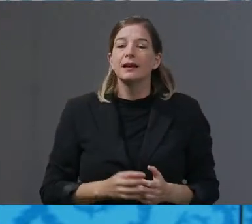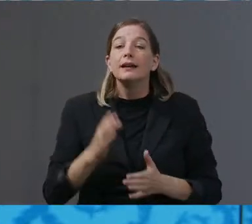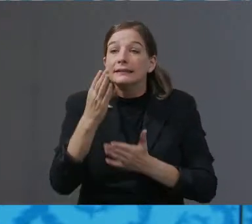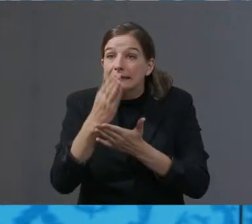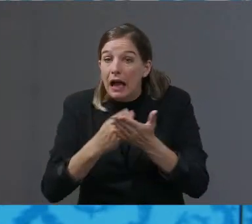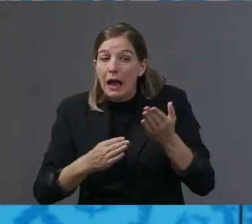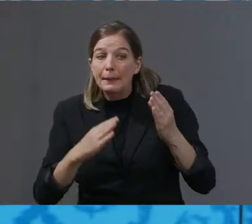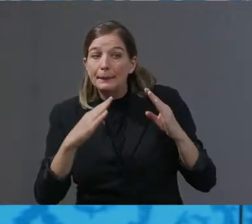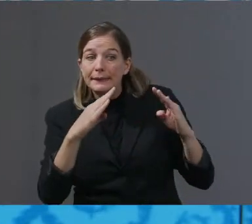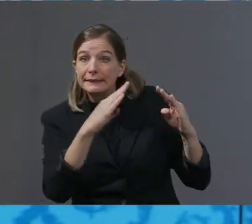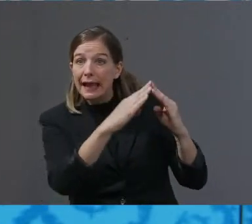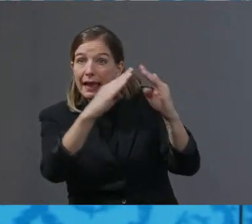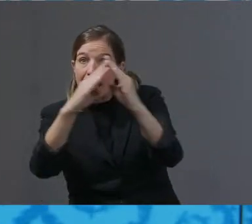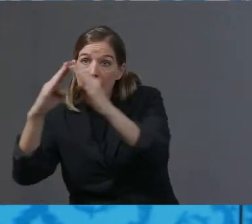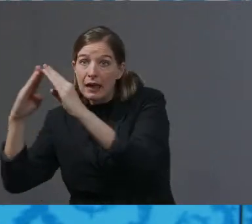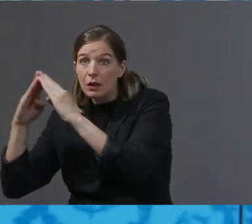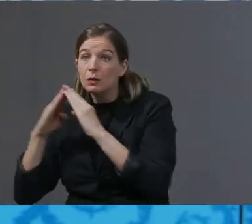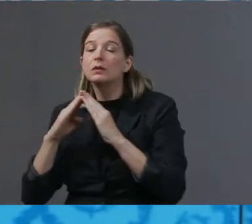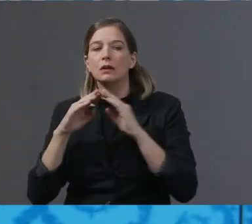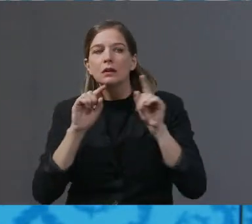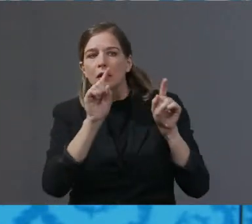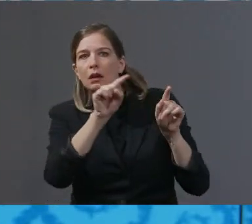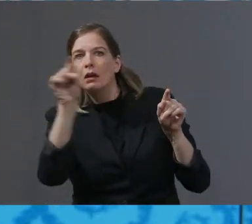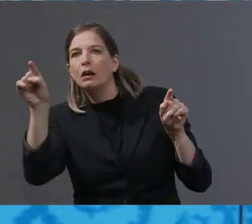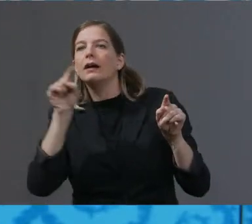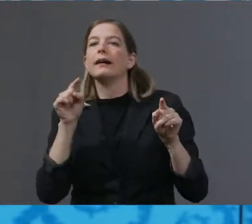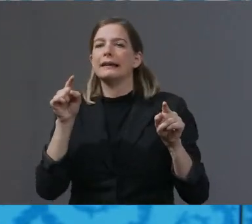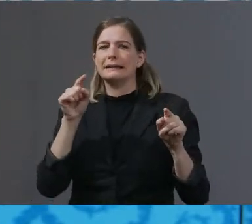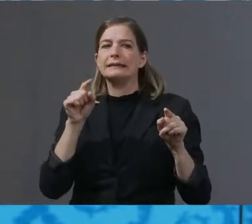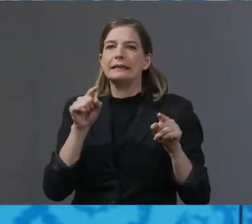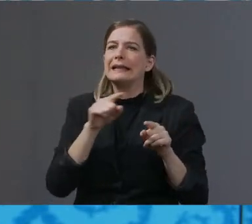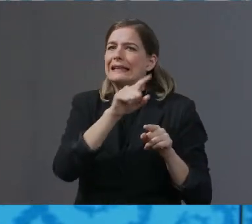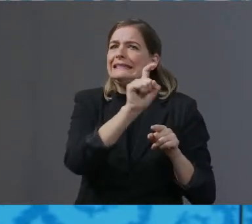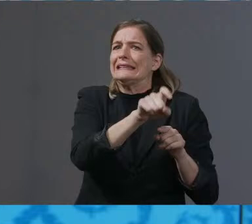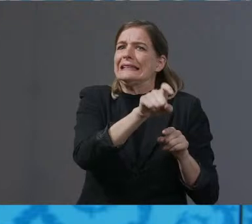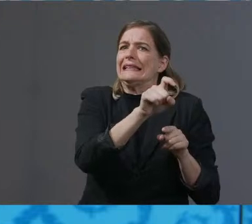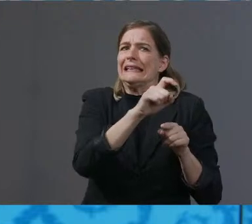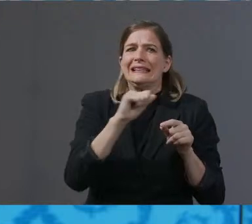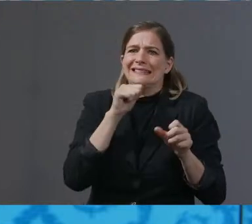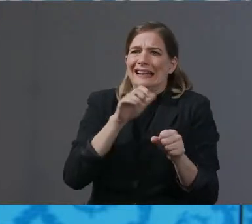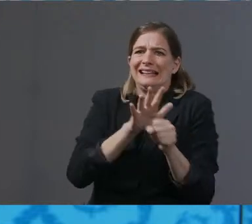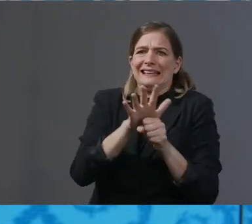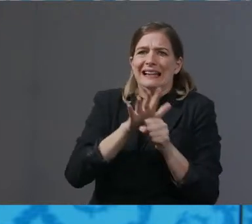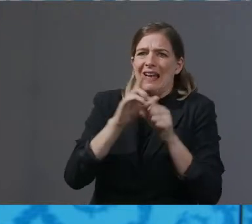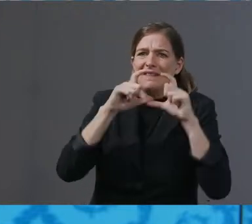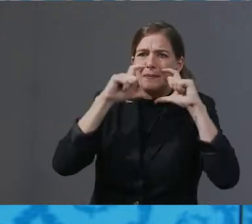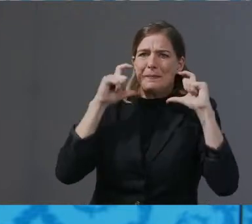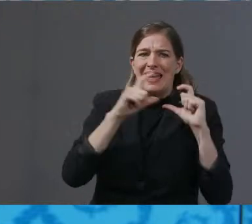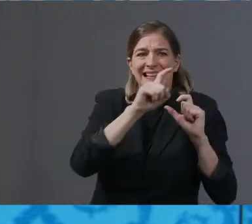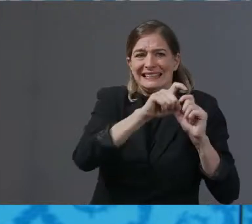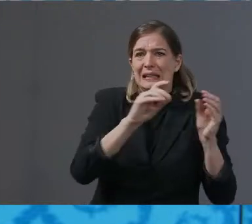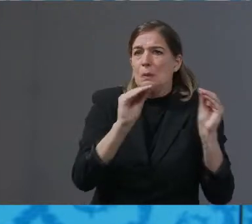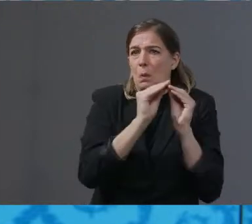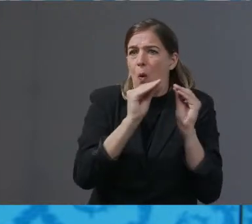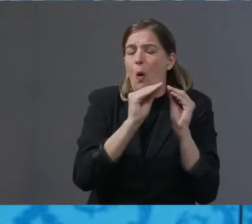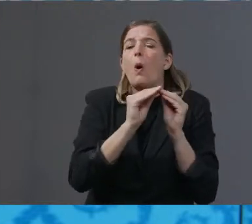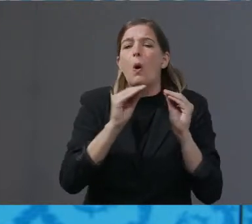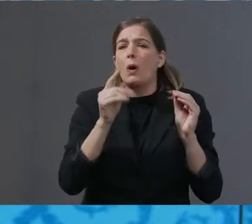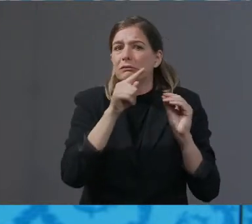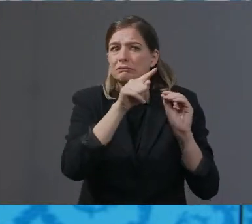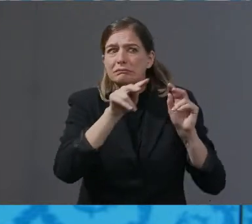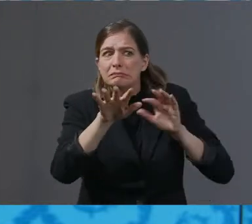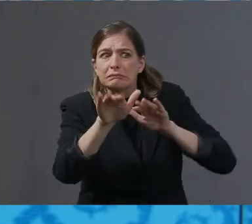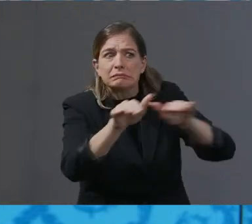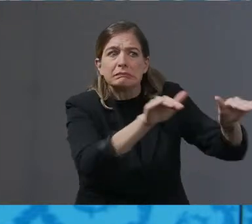towns, there is an increased need for these masks. That will be left to the mayors. So just